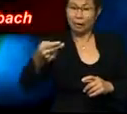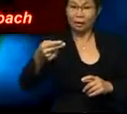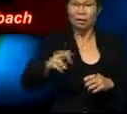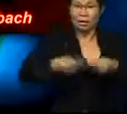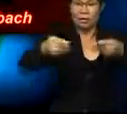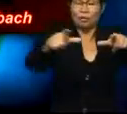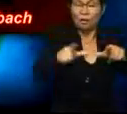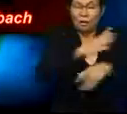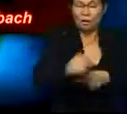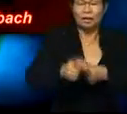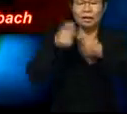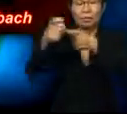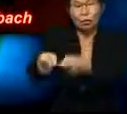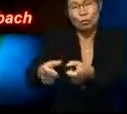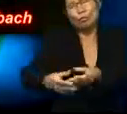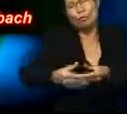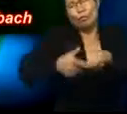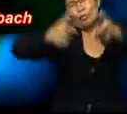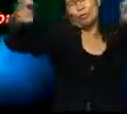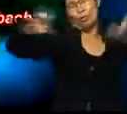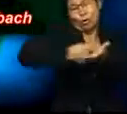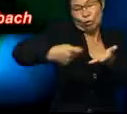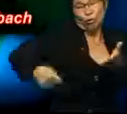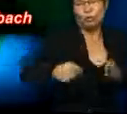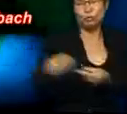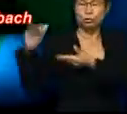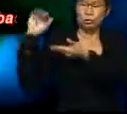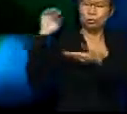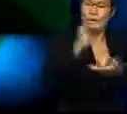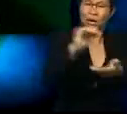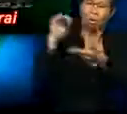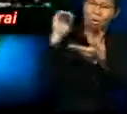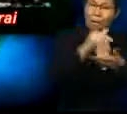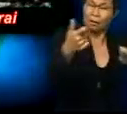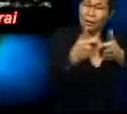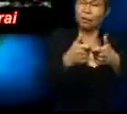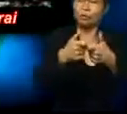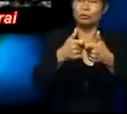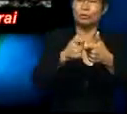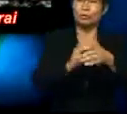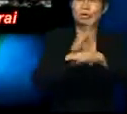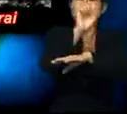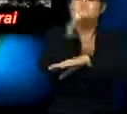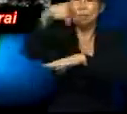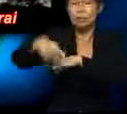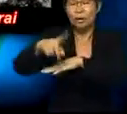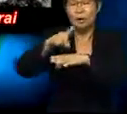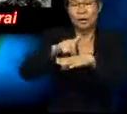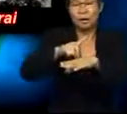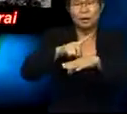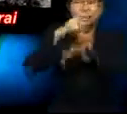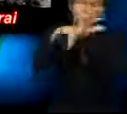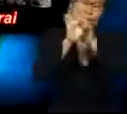and awarded a huge contract to supply electricity to Seberang Perai in the state